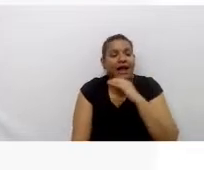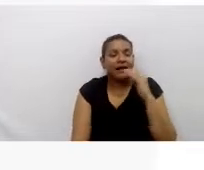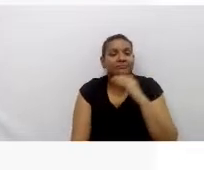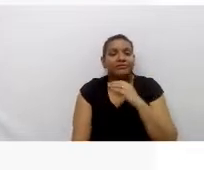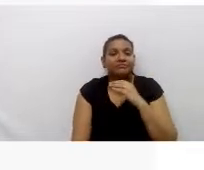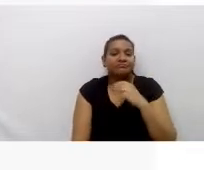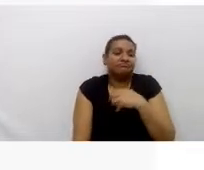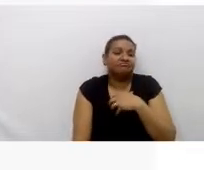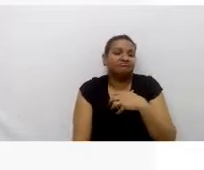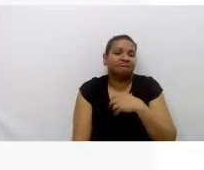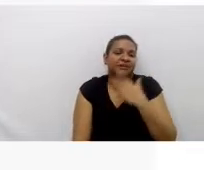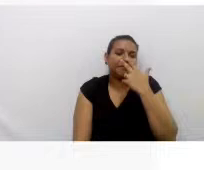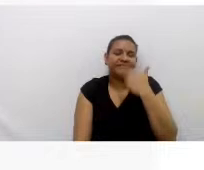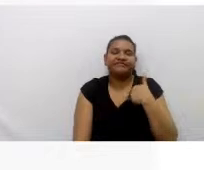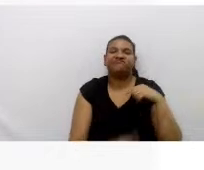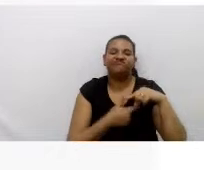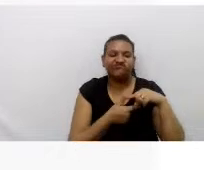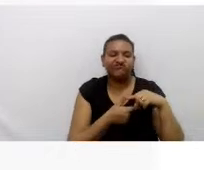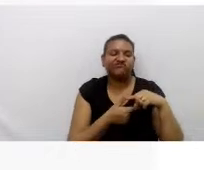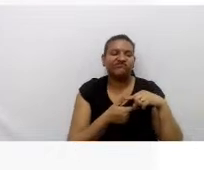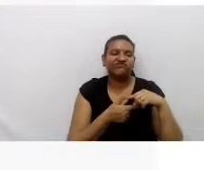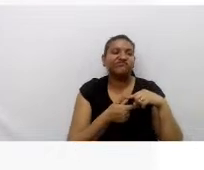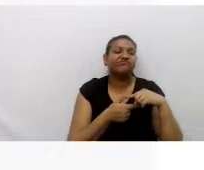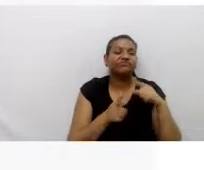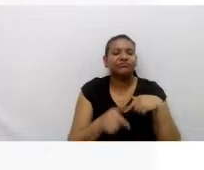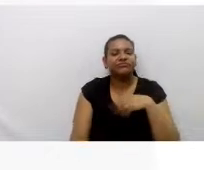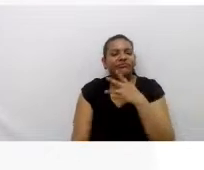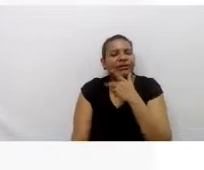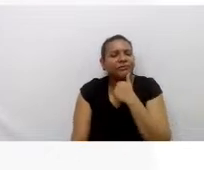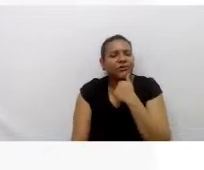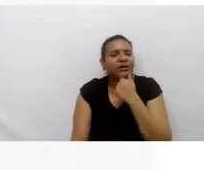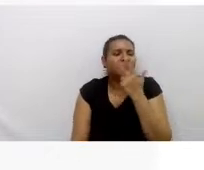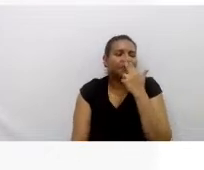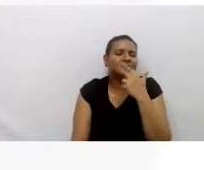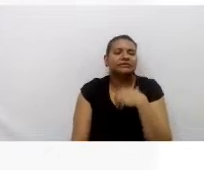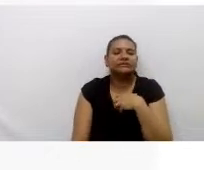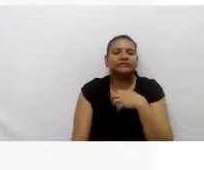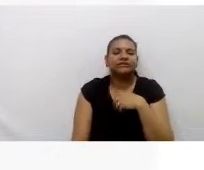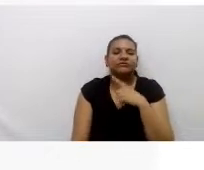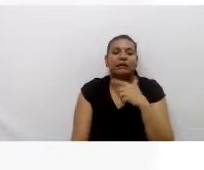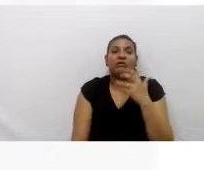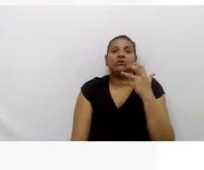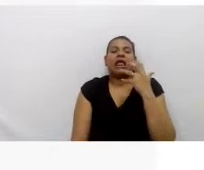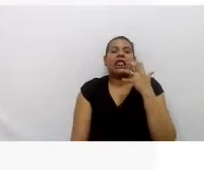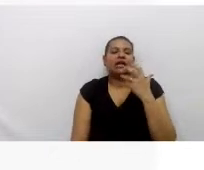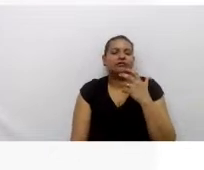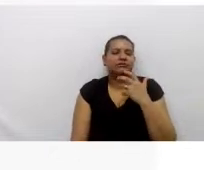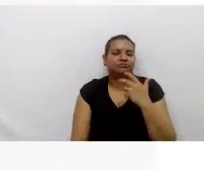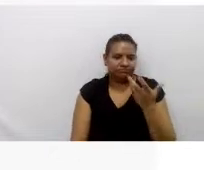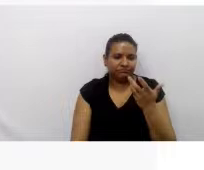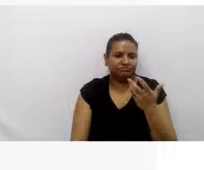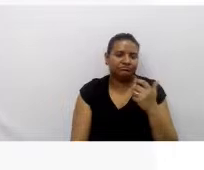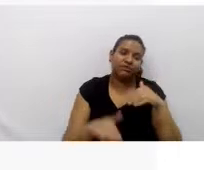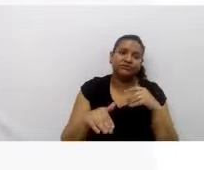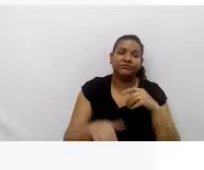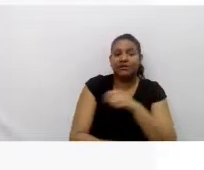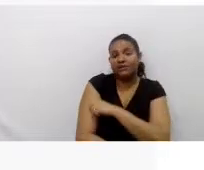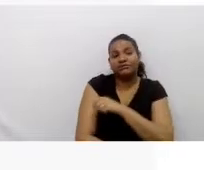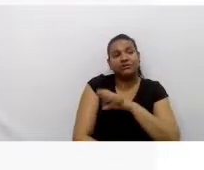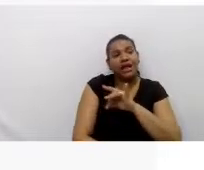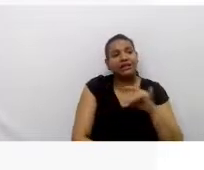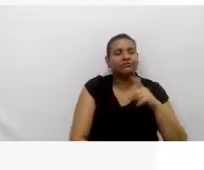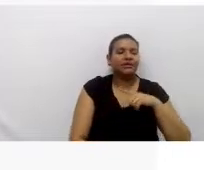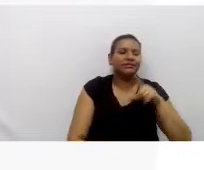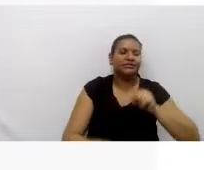rushed. Every learner comes with their own preference for engaging with tasks. Some learners enjoy